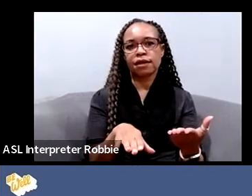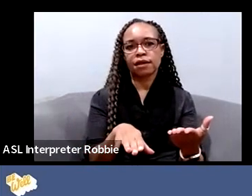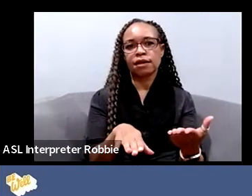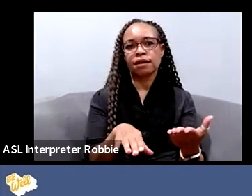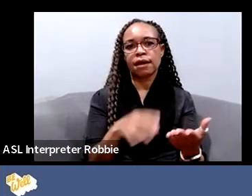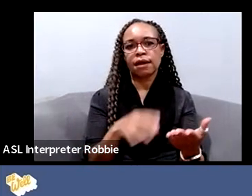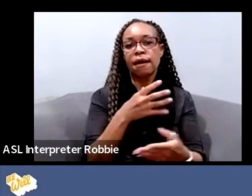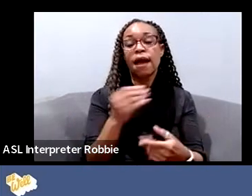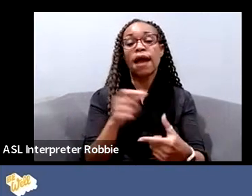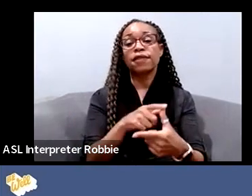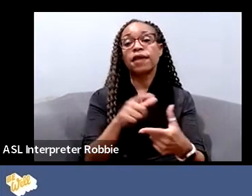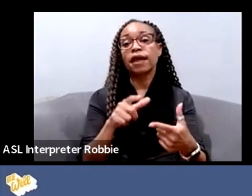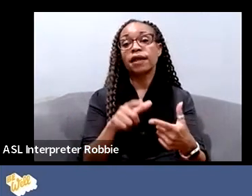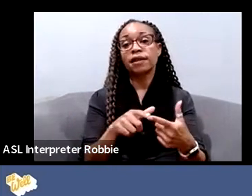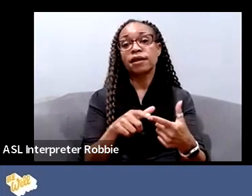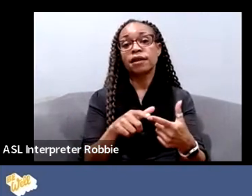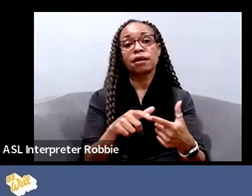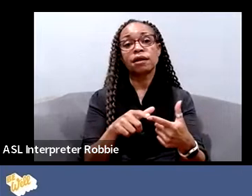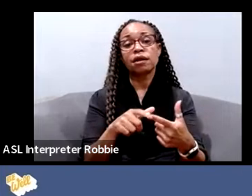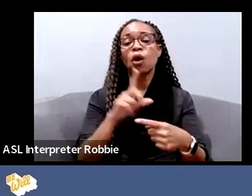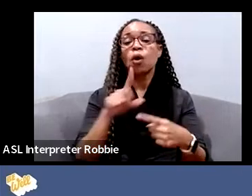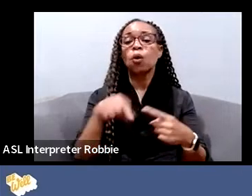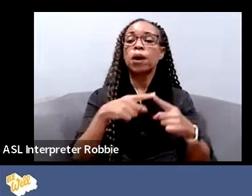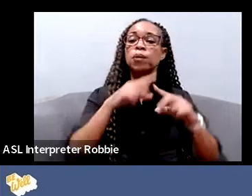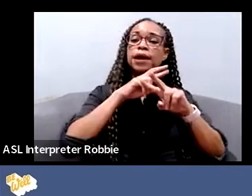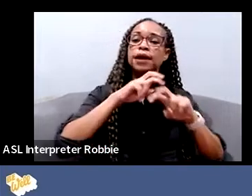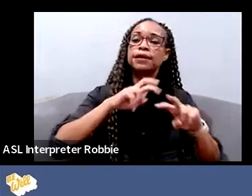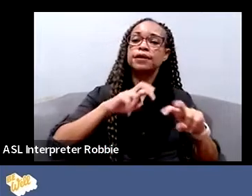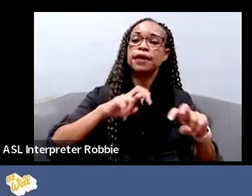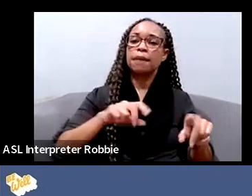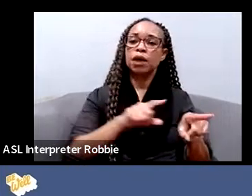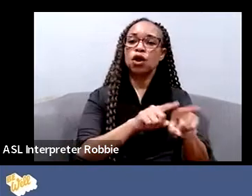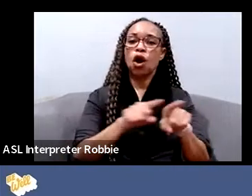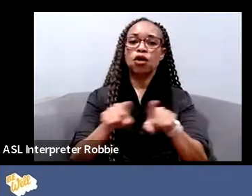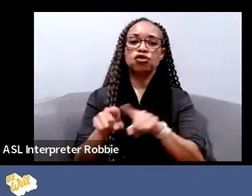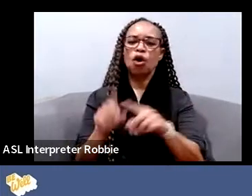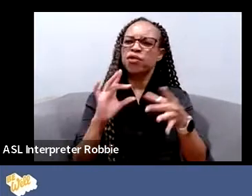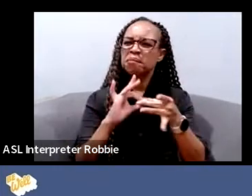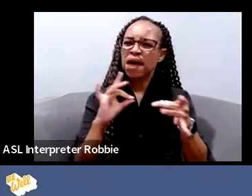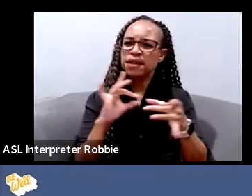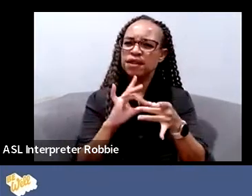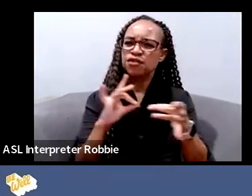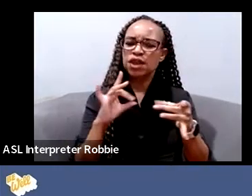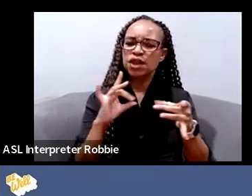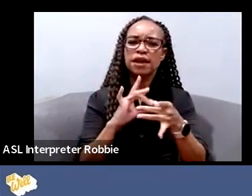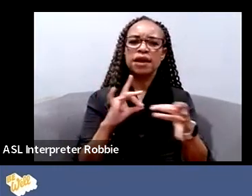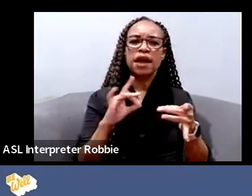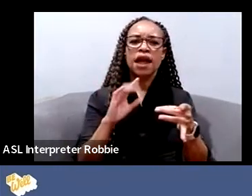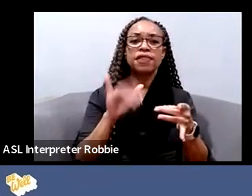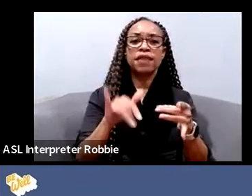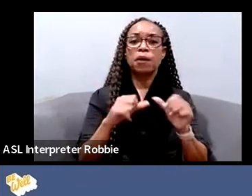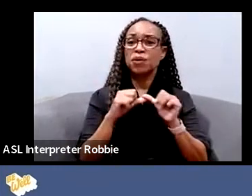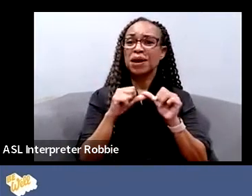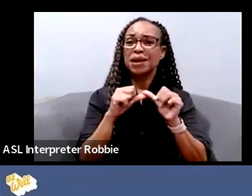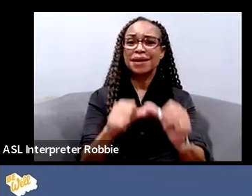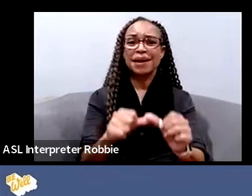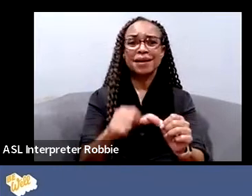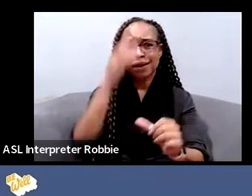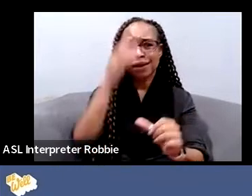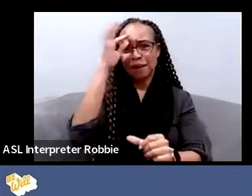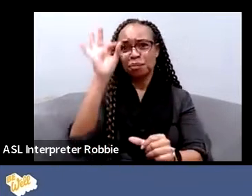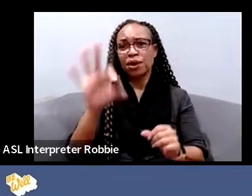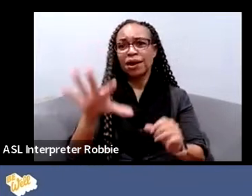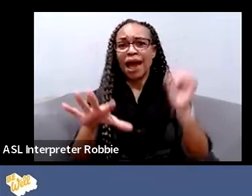and then when we look at also the messaging that we're continuously putting out with regards to the lessening